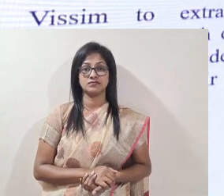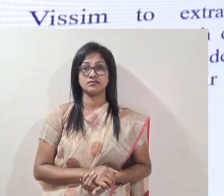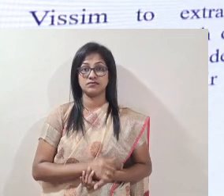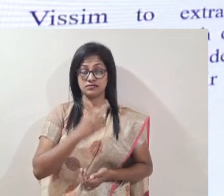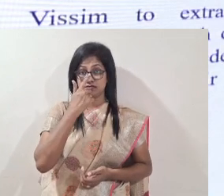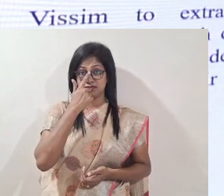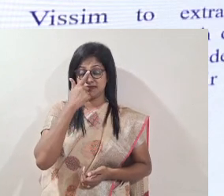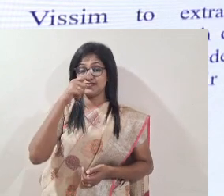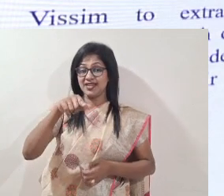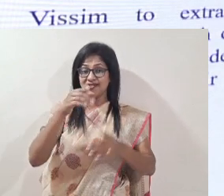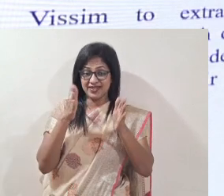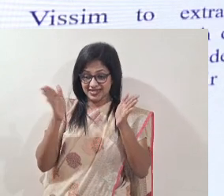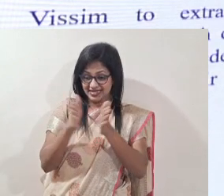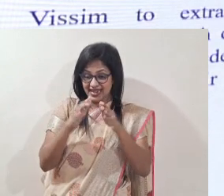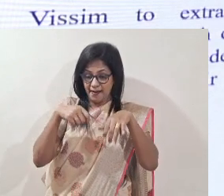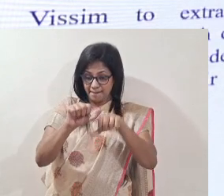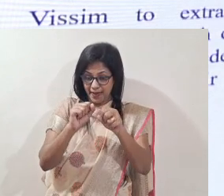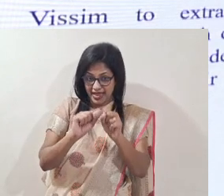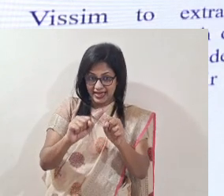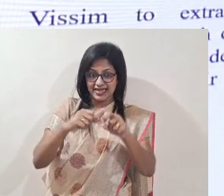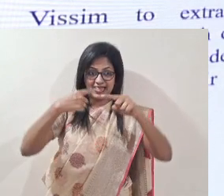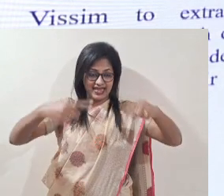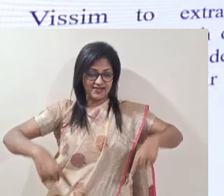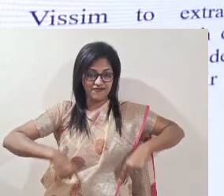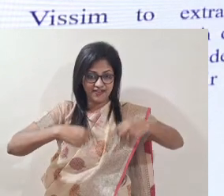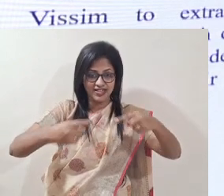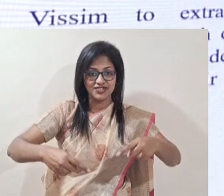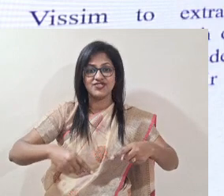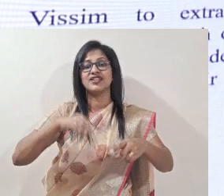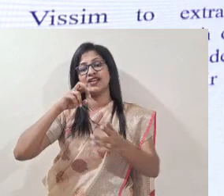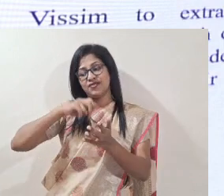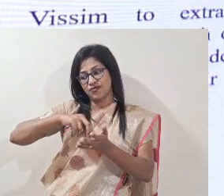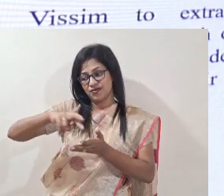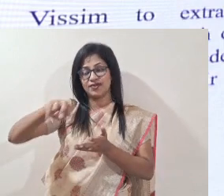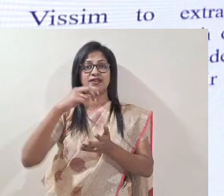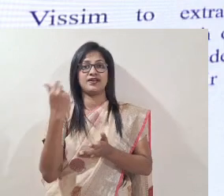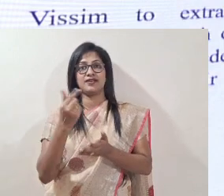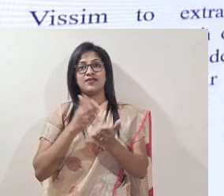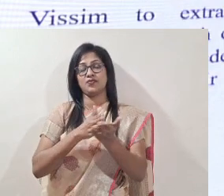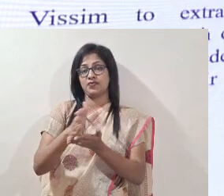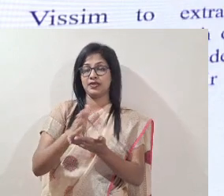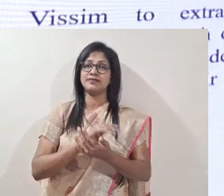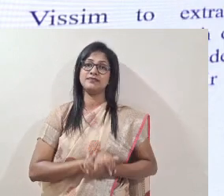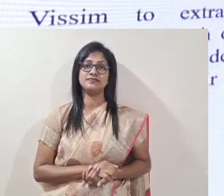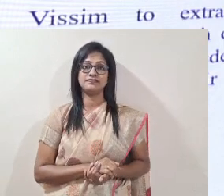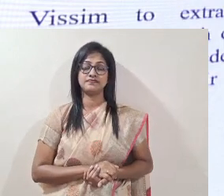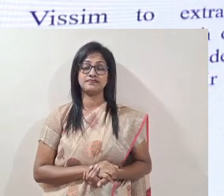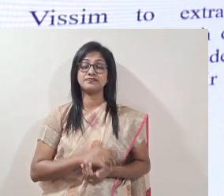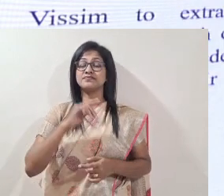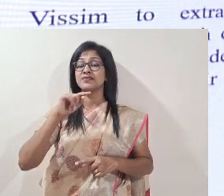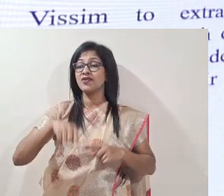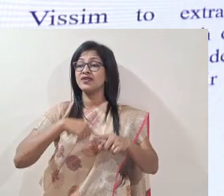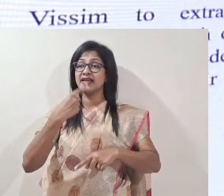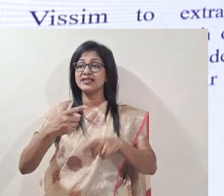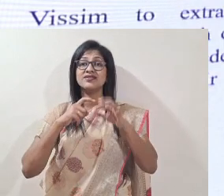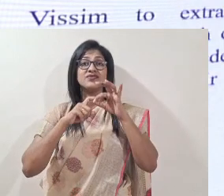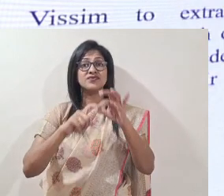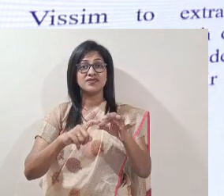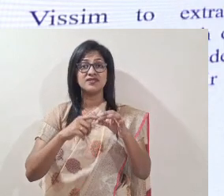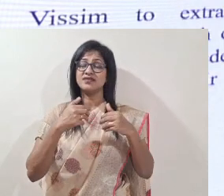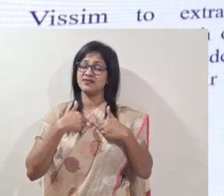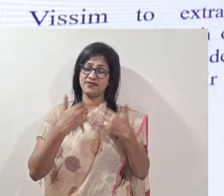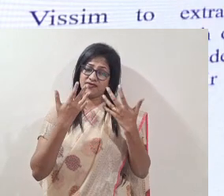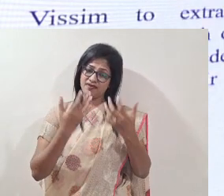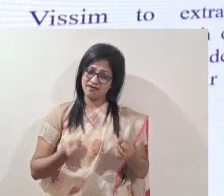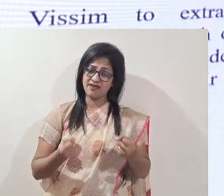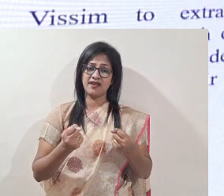derived for bikes, for wheelchair, and for the pedestrian movement. So now the next question is that we